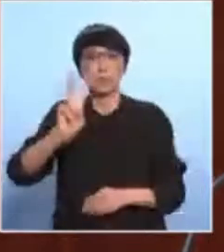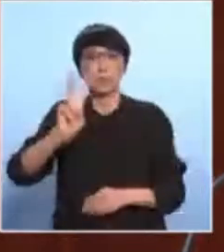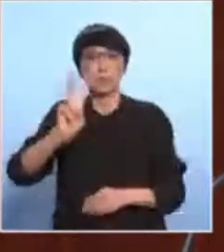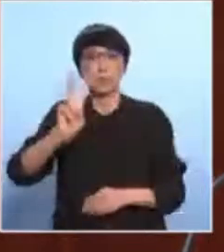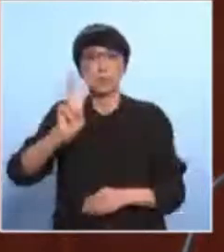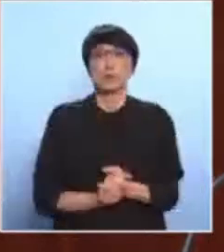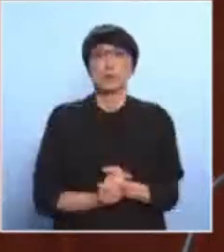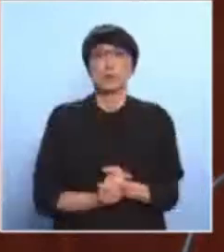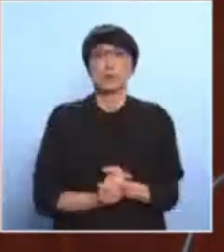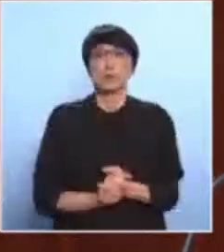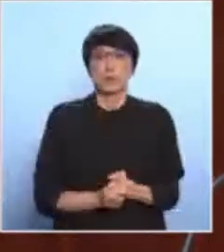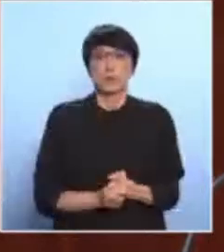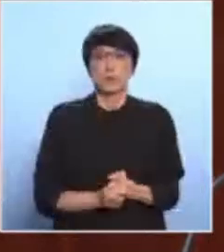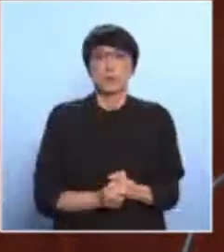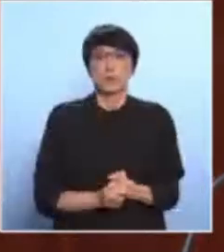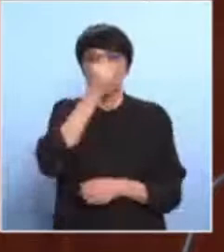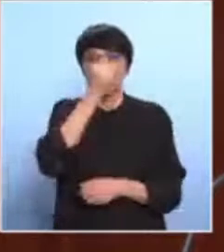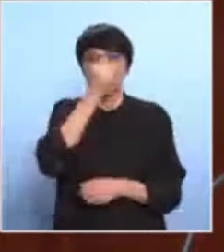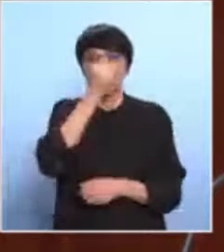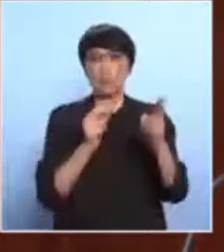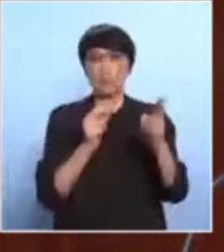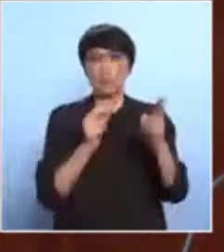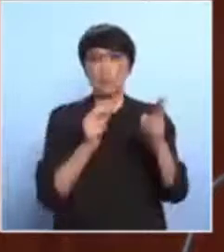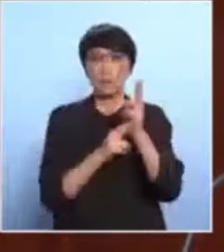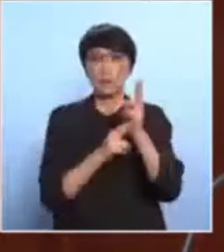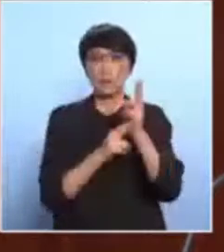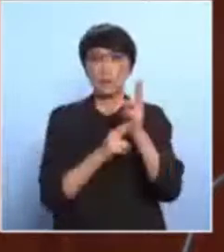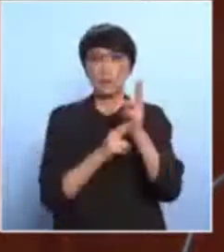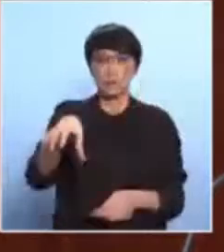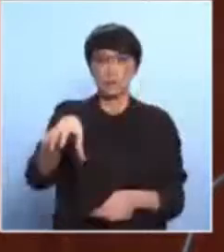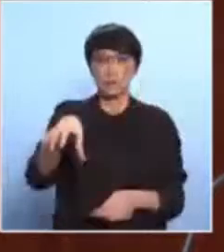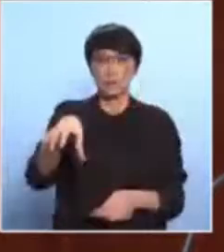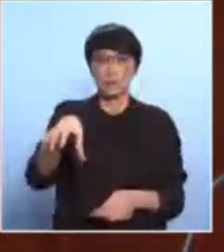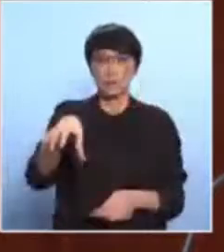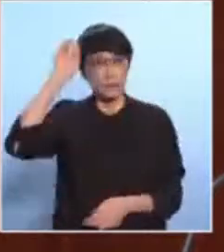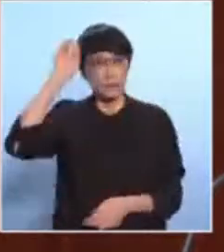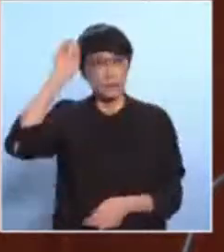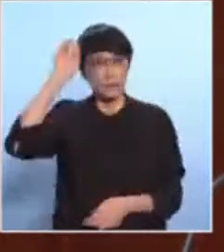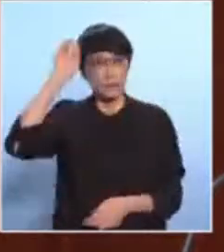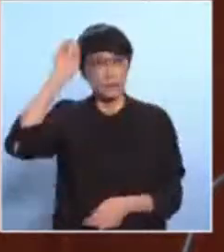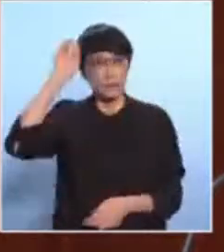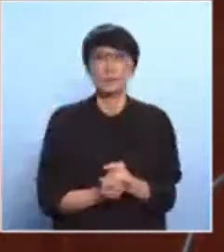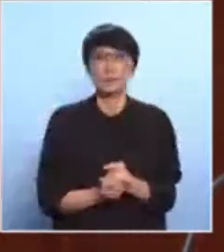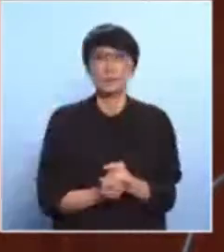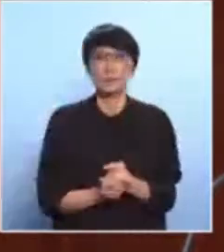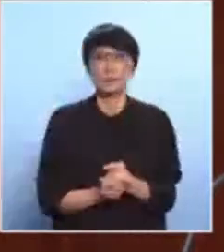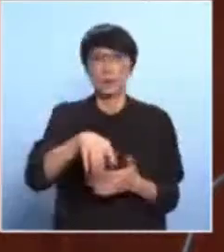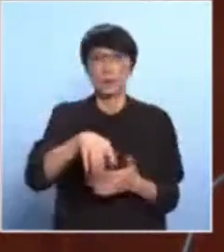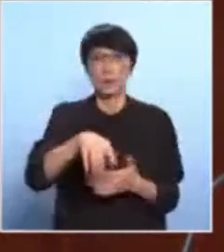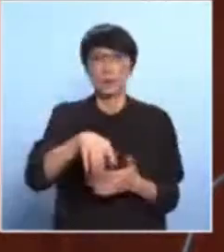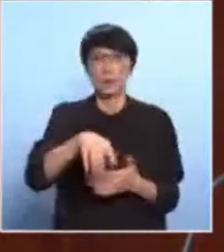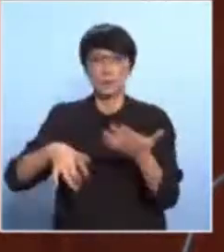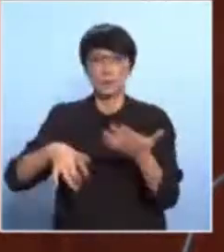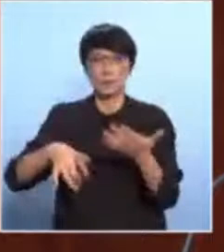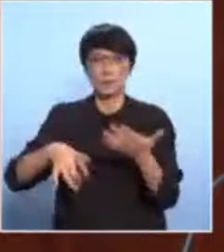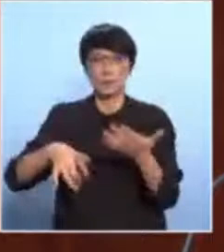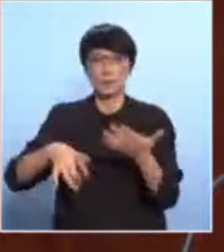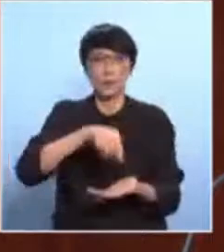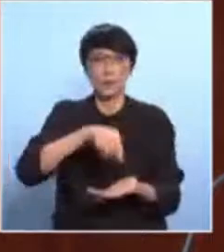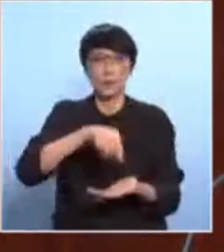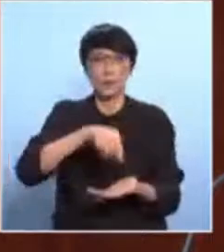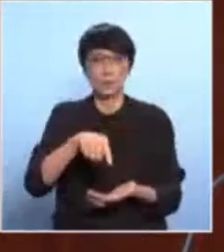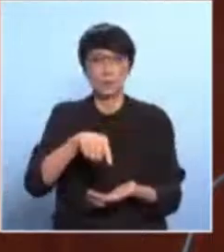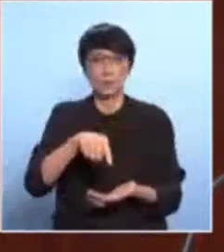also implementing the recommendations from the district study for Yau Ma Tei and Mong Kok, permitting interchangeability between the domestic